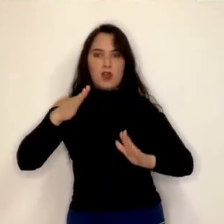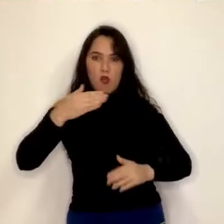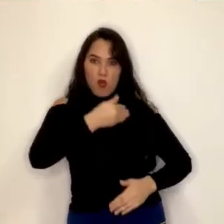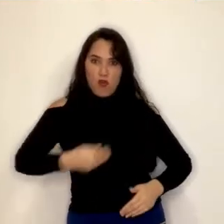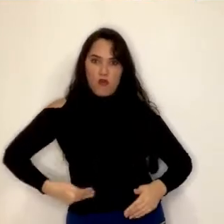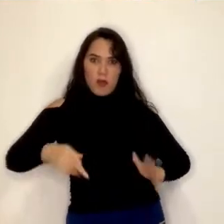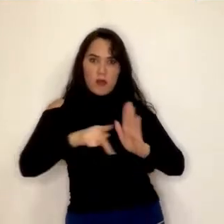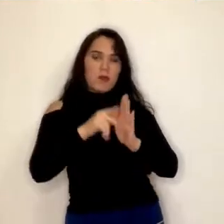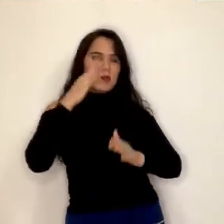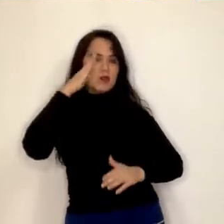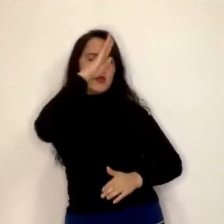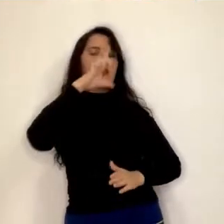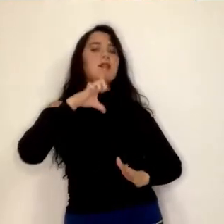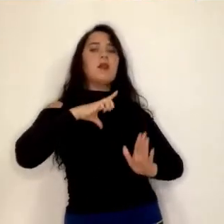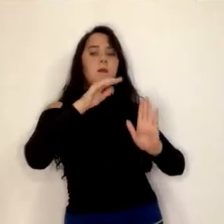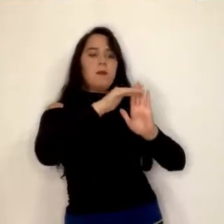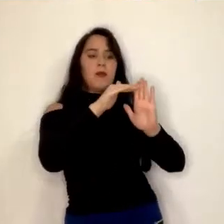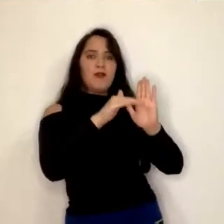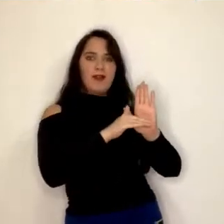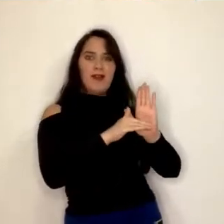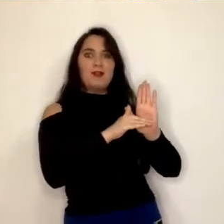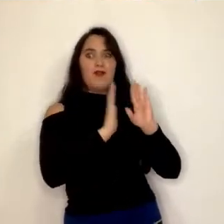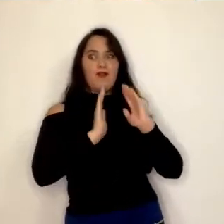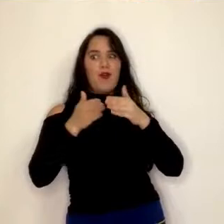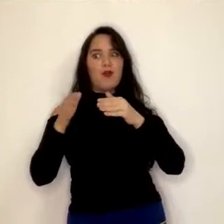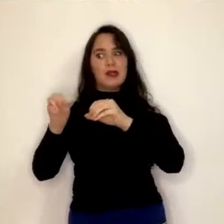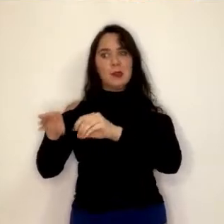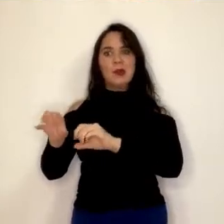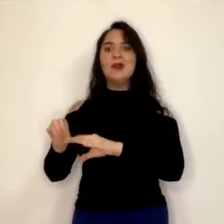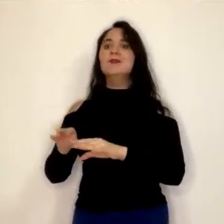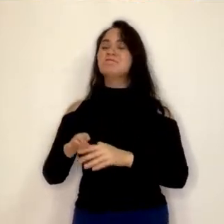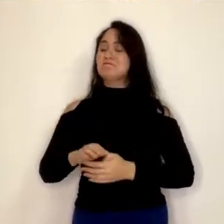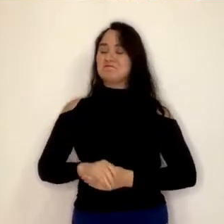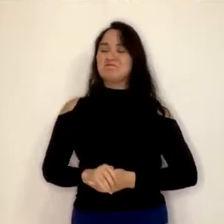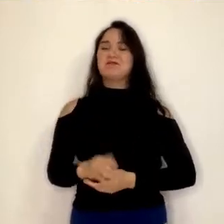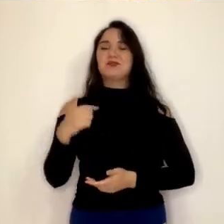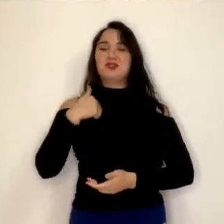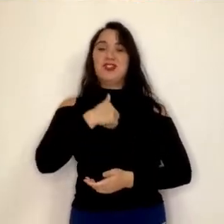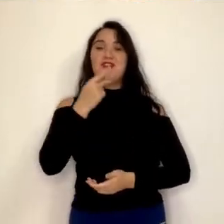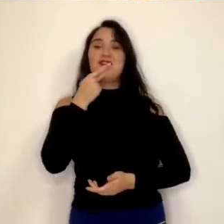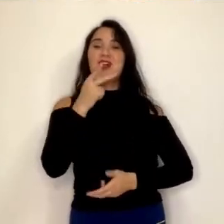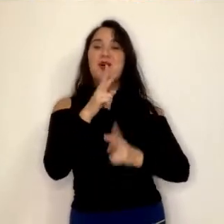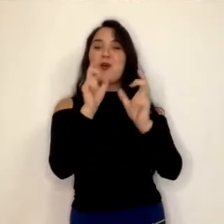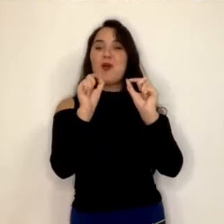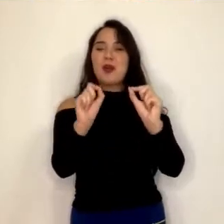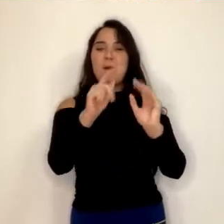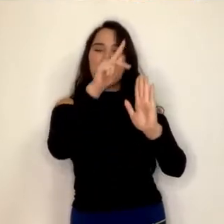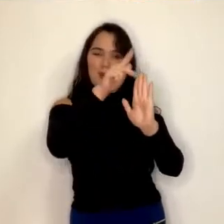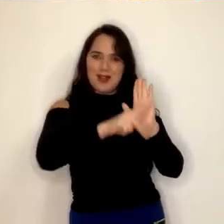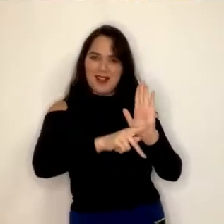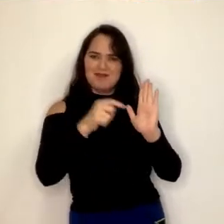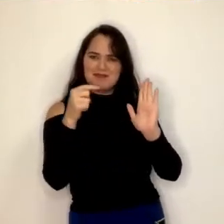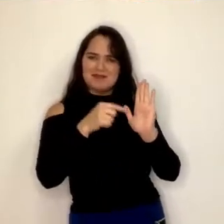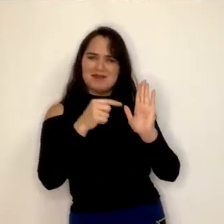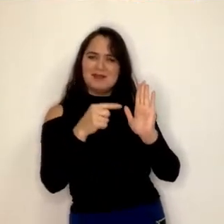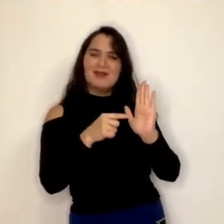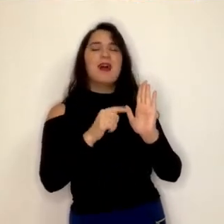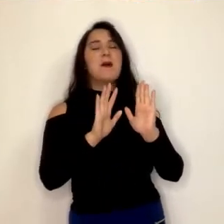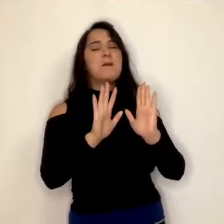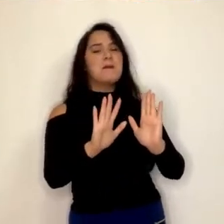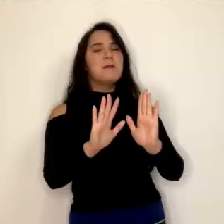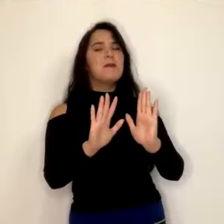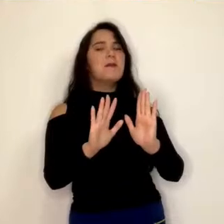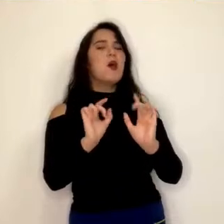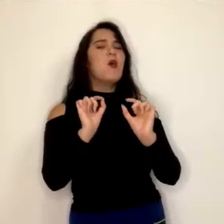but the Bolsonaro government has a project for education. As we had stated here, talking about